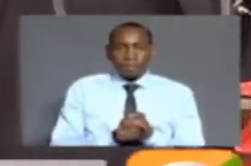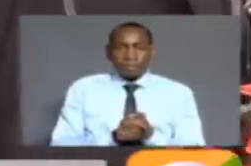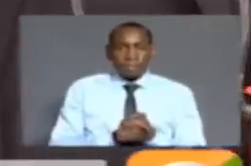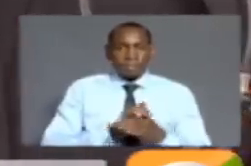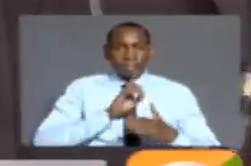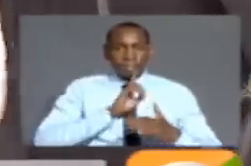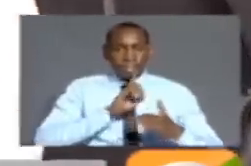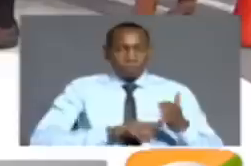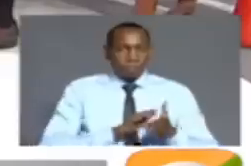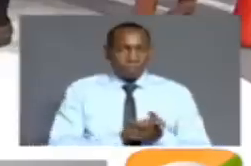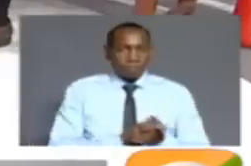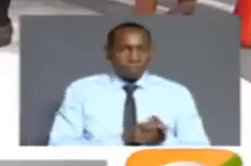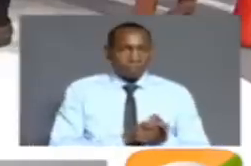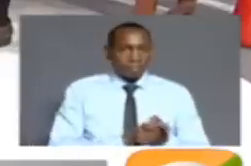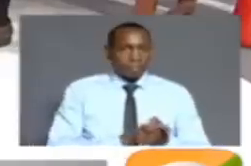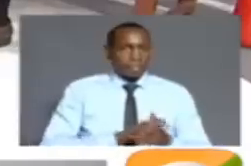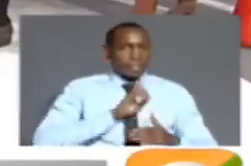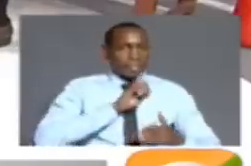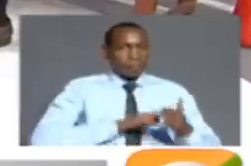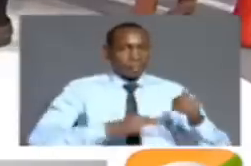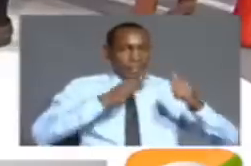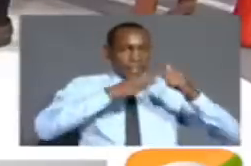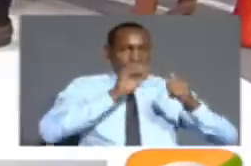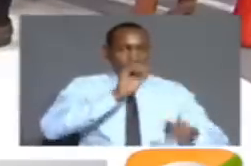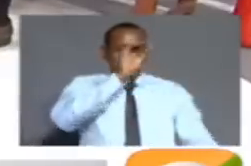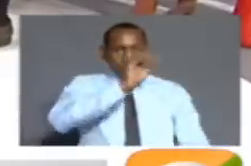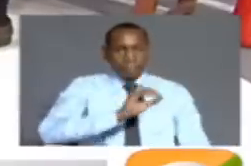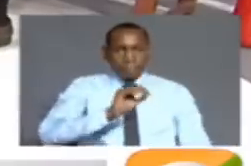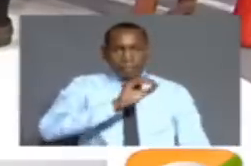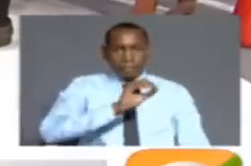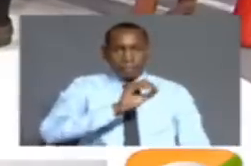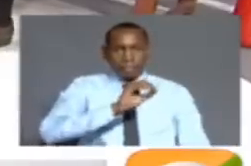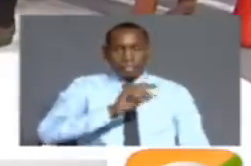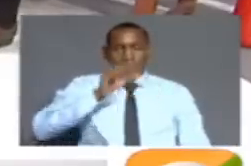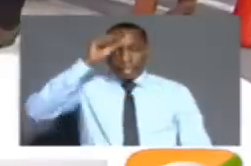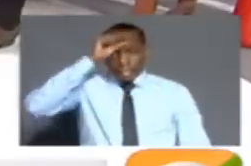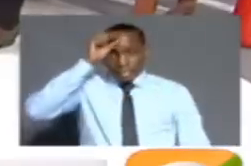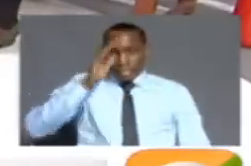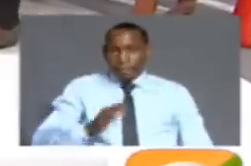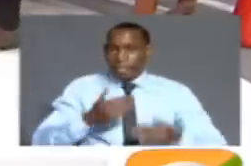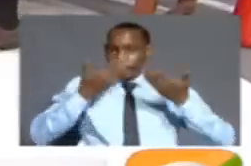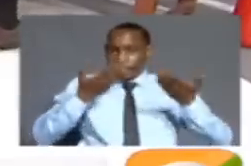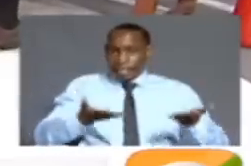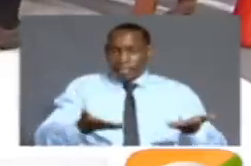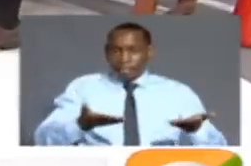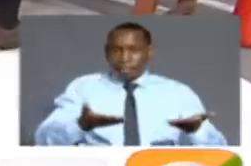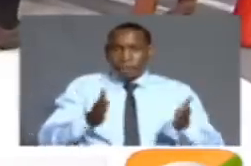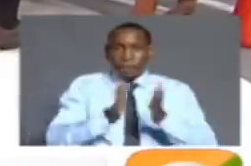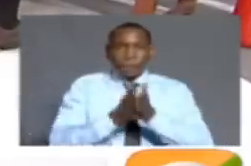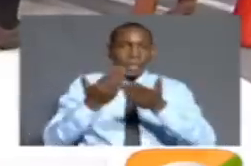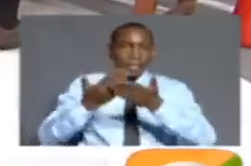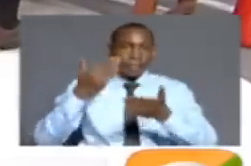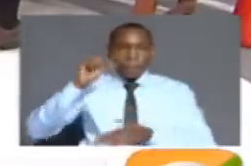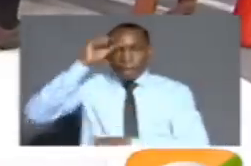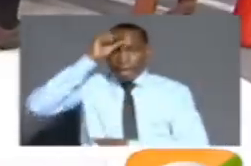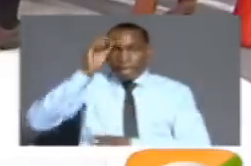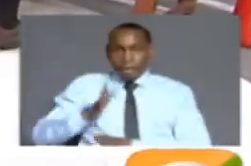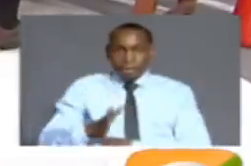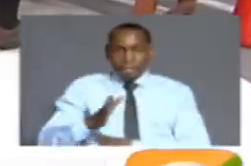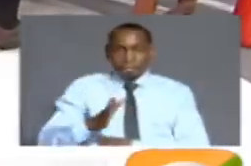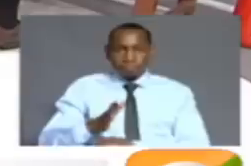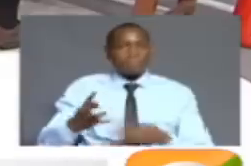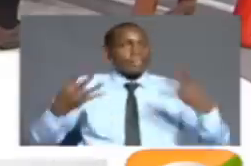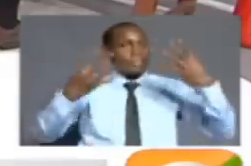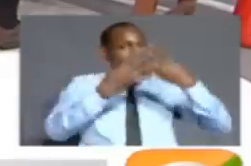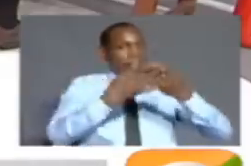it this way. I said 80%. Oh, 80. Sorry. Of the current governors are going, and the former governors will end up in